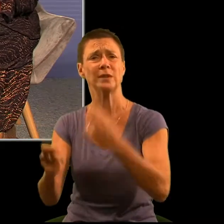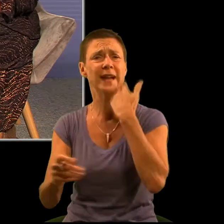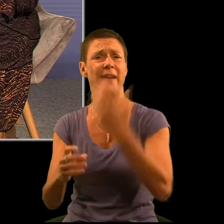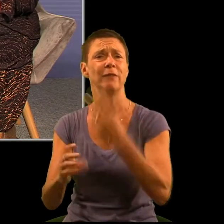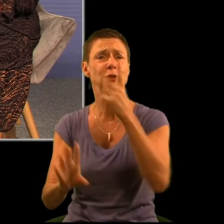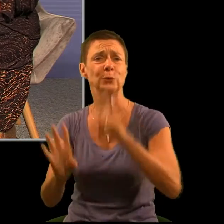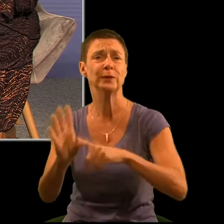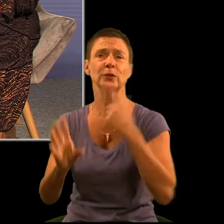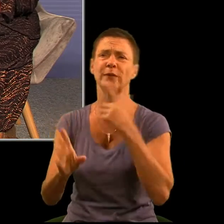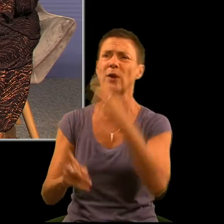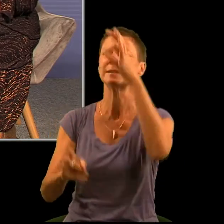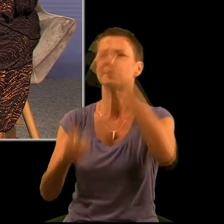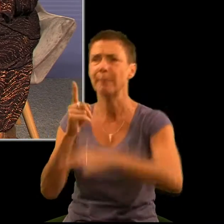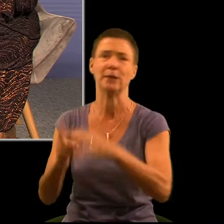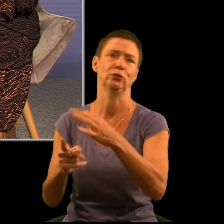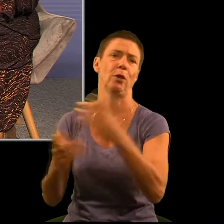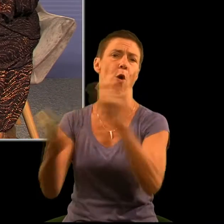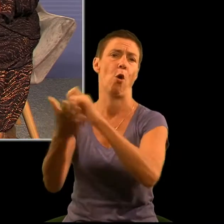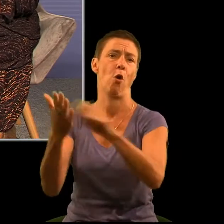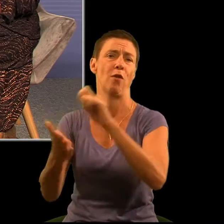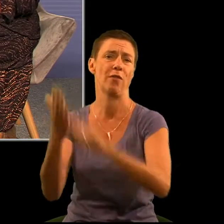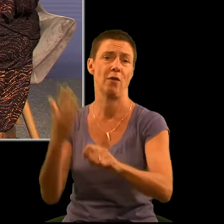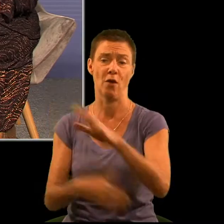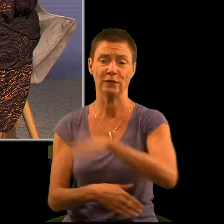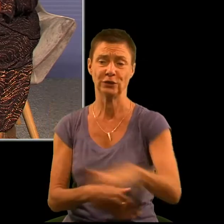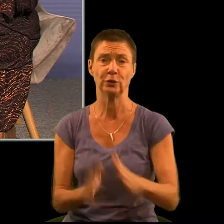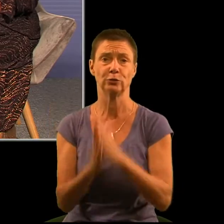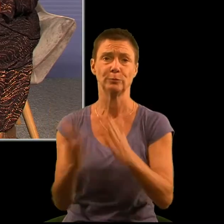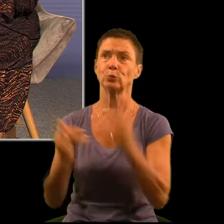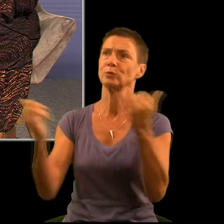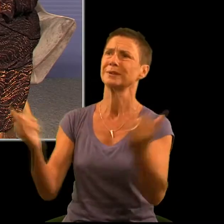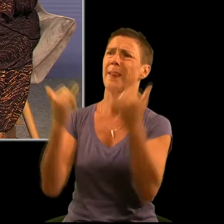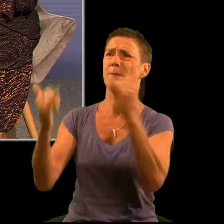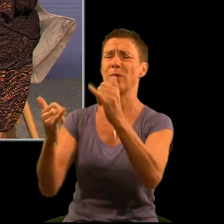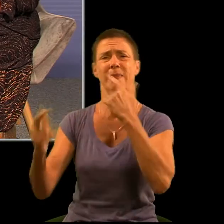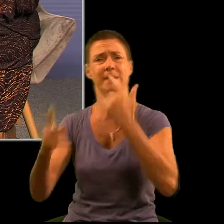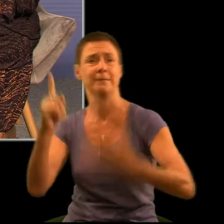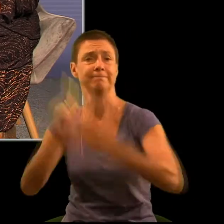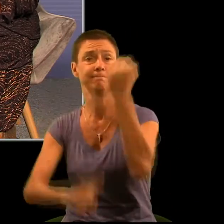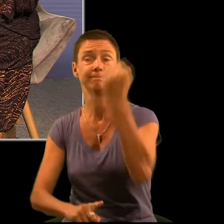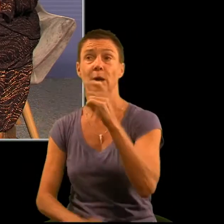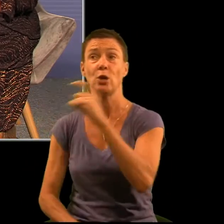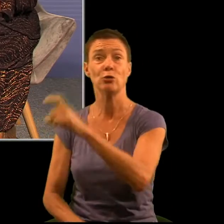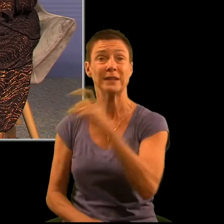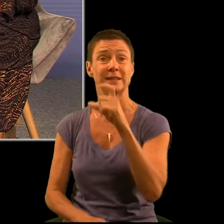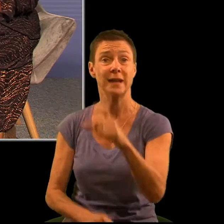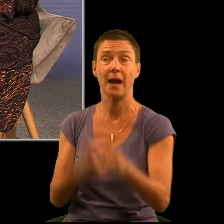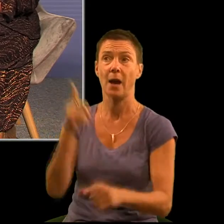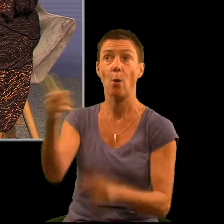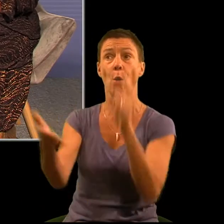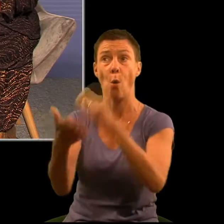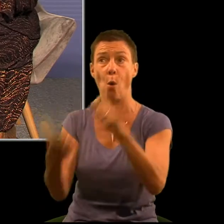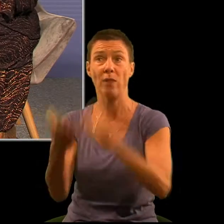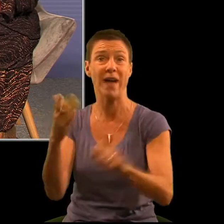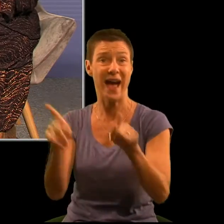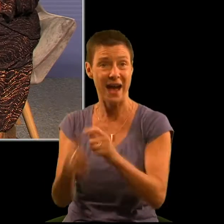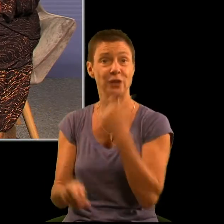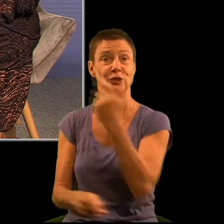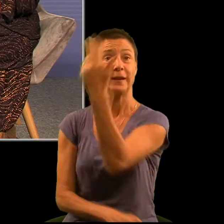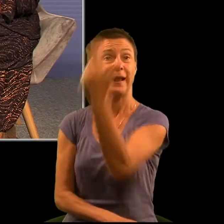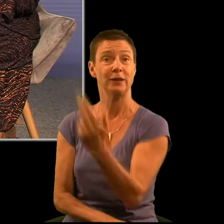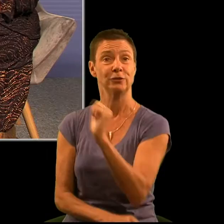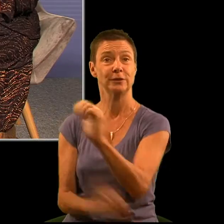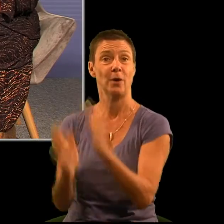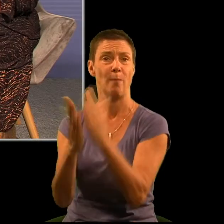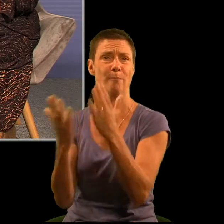author or illustrator of children's books to celebrate their outstanding achievements. Cressida is an author and illustrator who